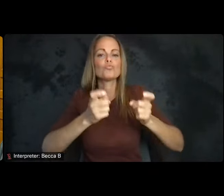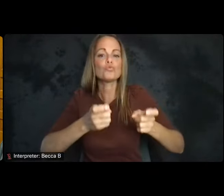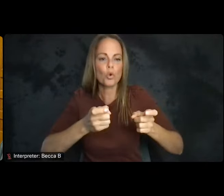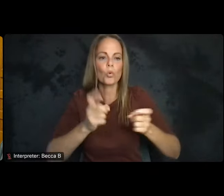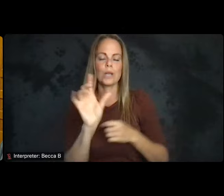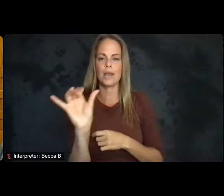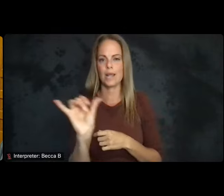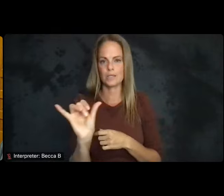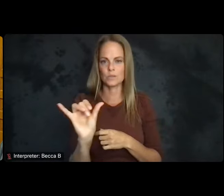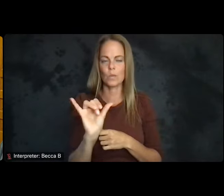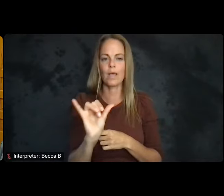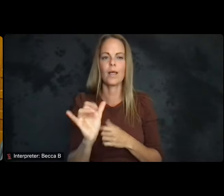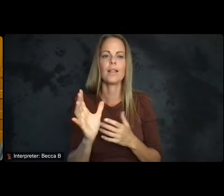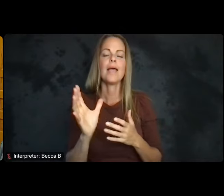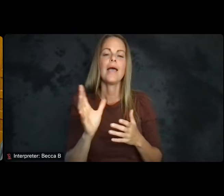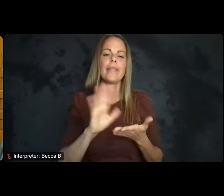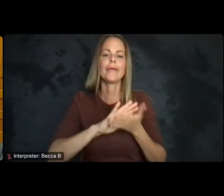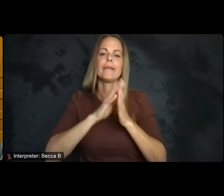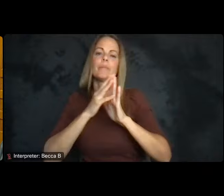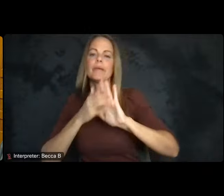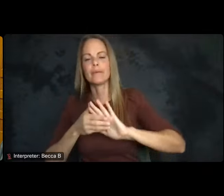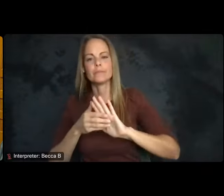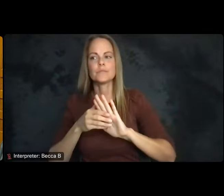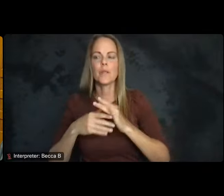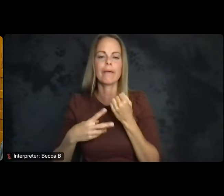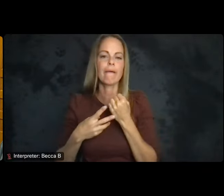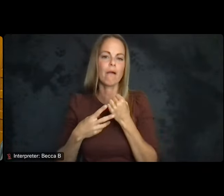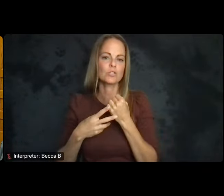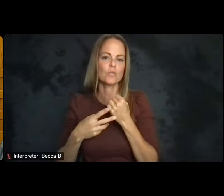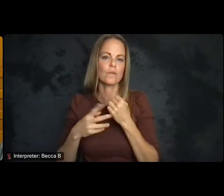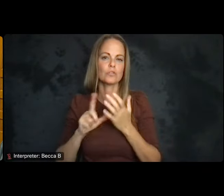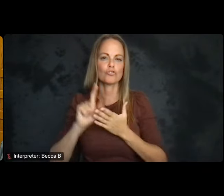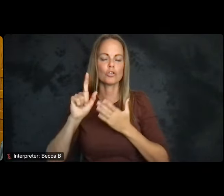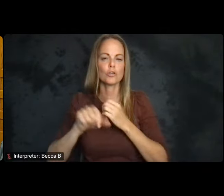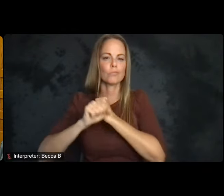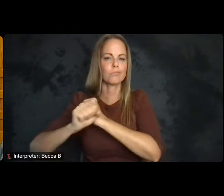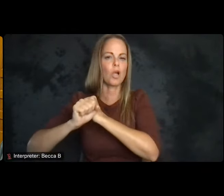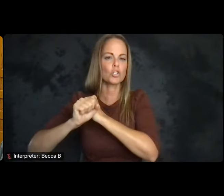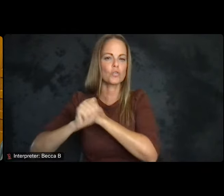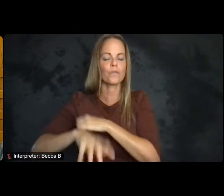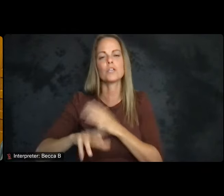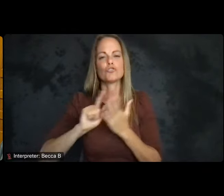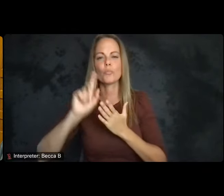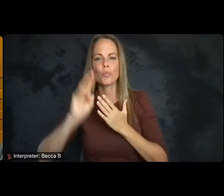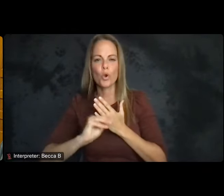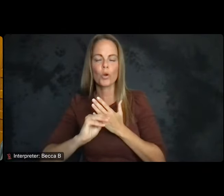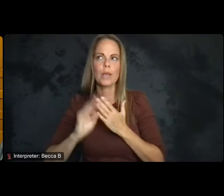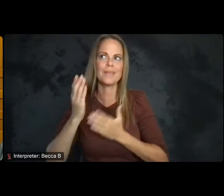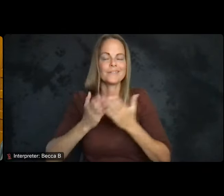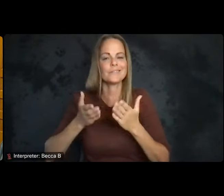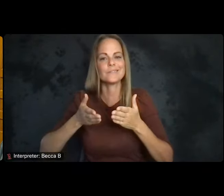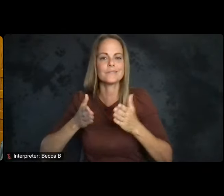well, and enrolling it into a conservation program or in some way have us manage those